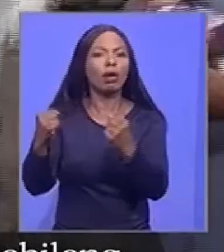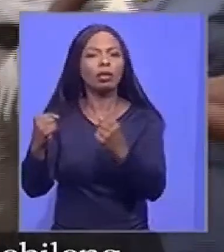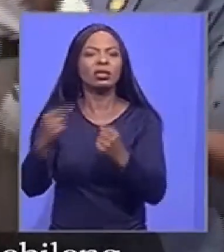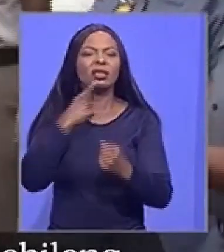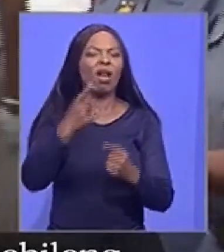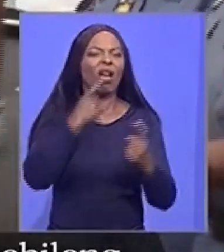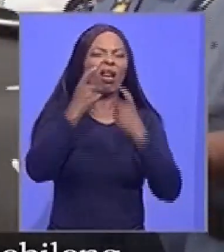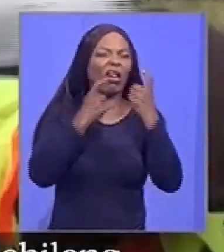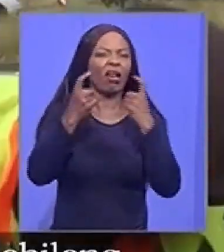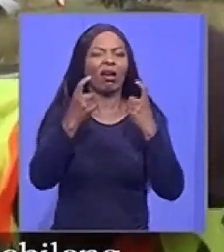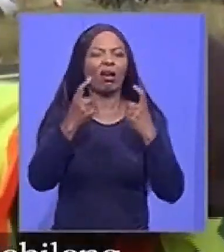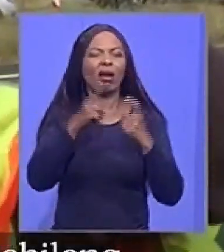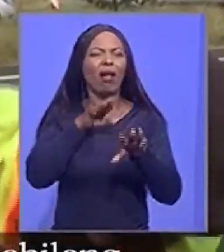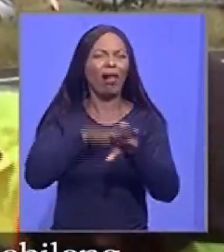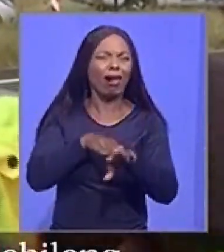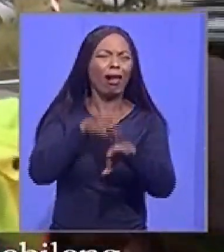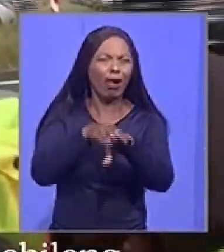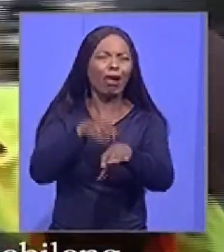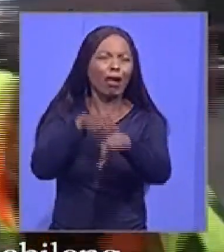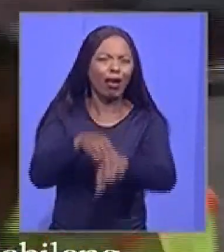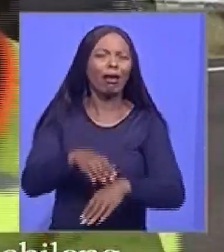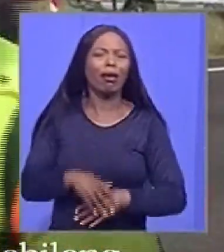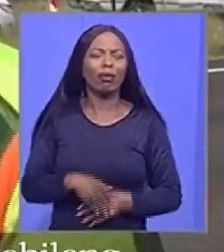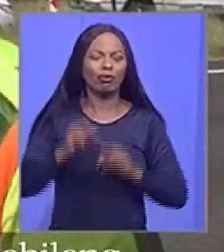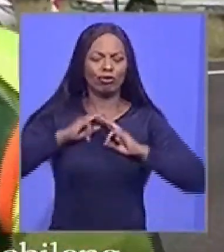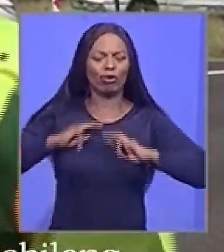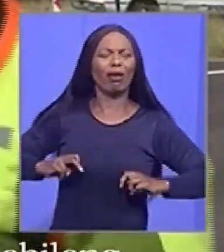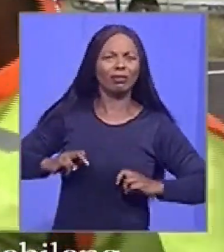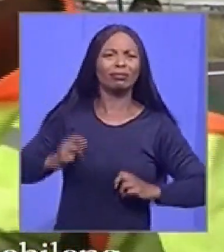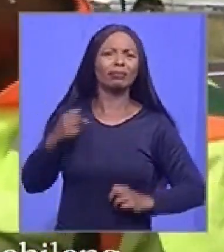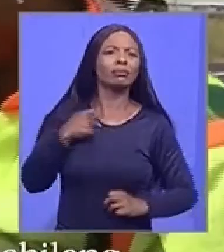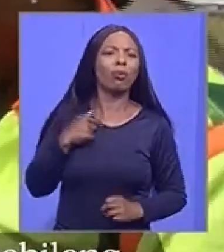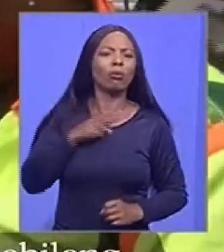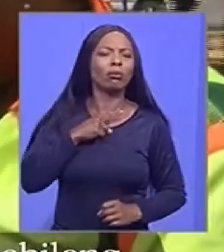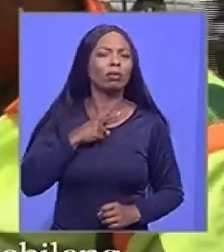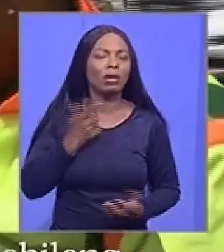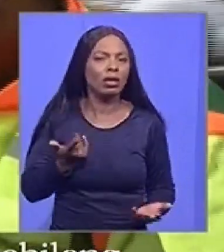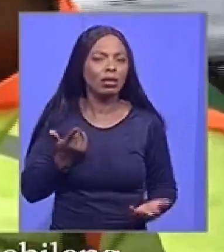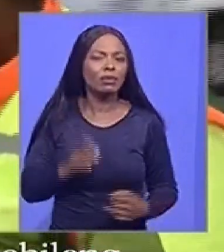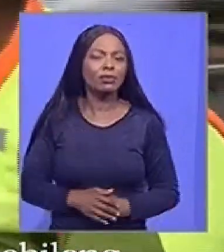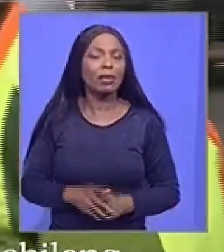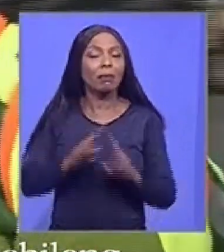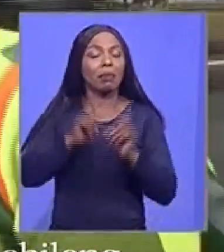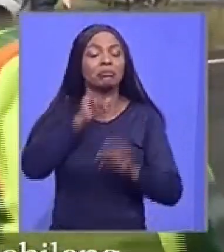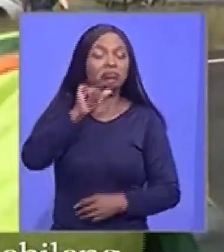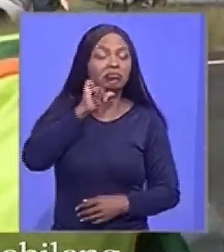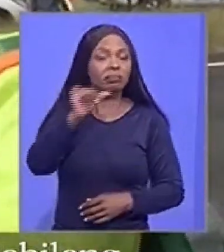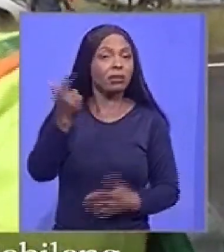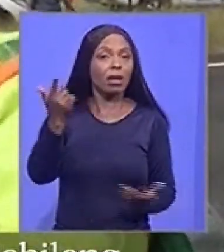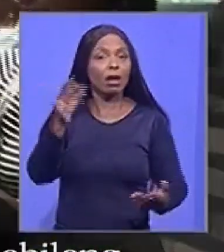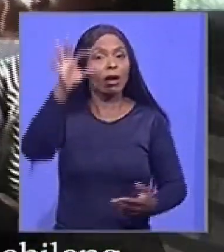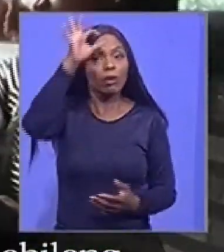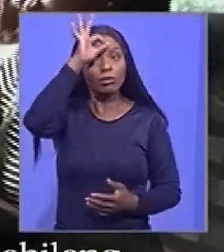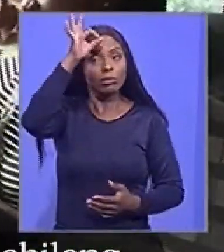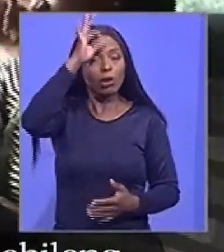pula. I don't know why I'm being searched, but I guess since it's the police, they're doing their job, so